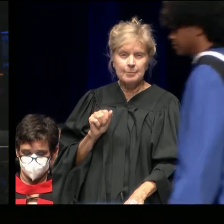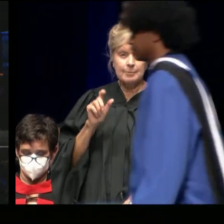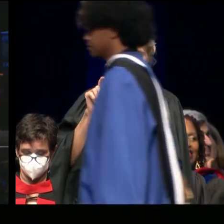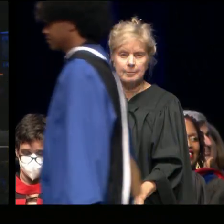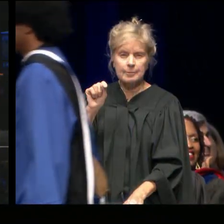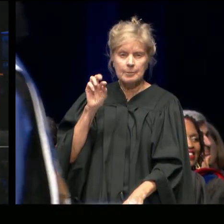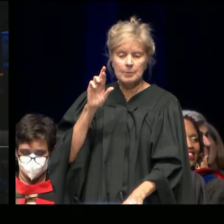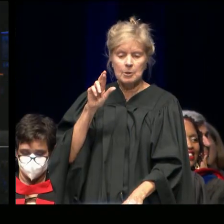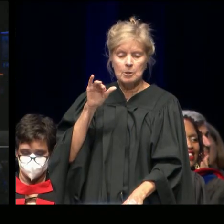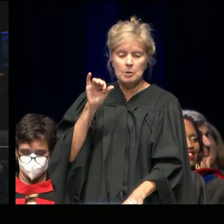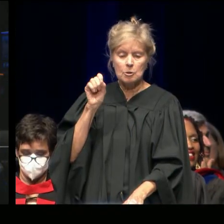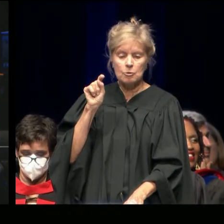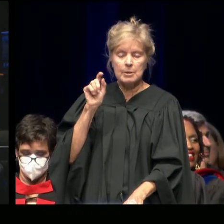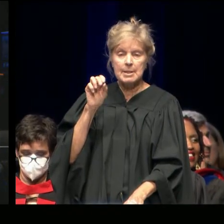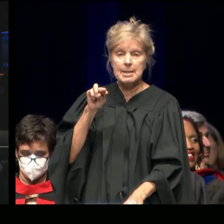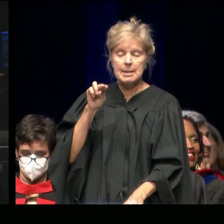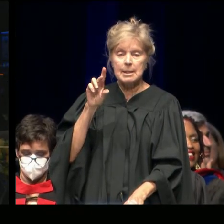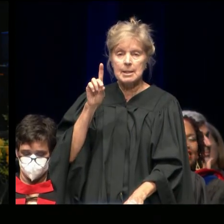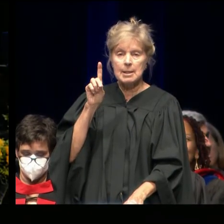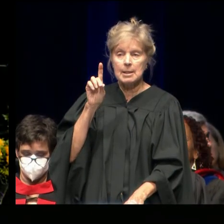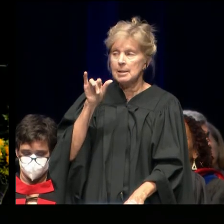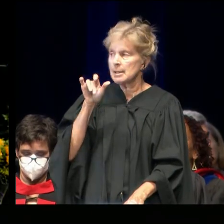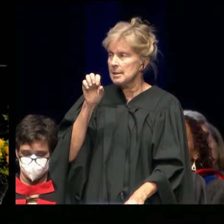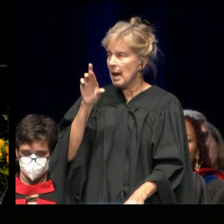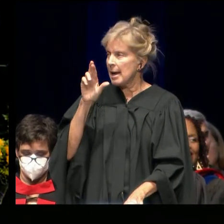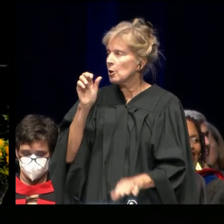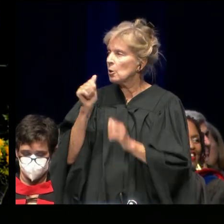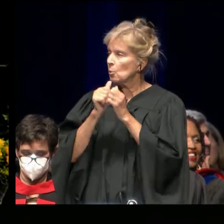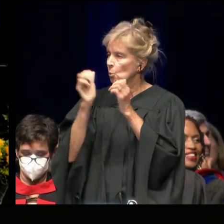Tristan Dyer with distinction.